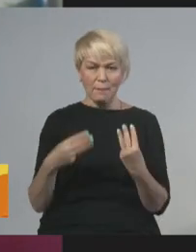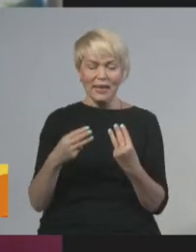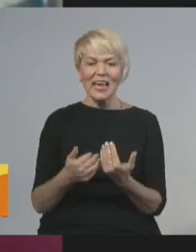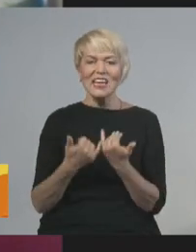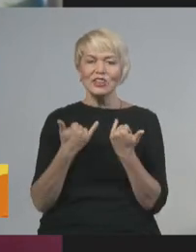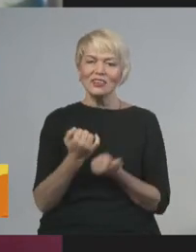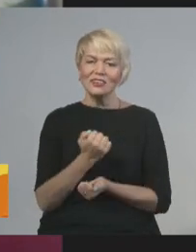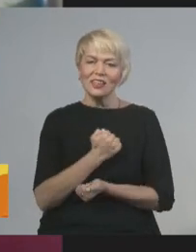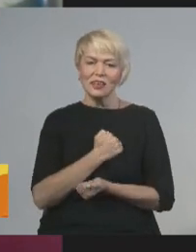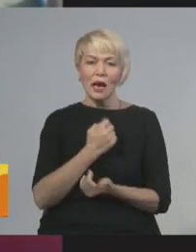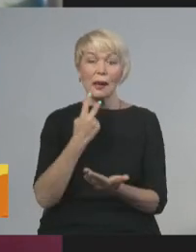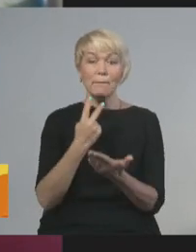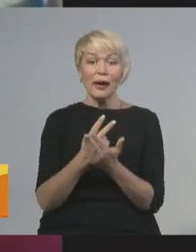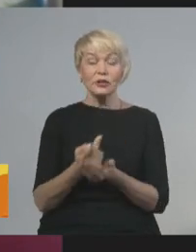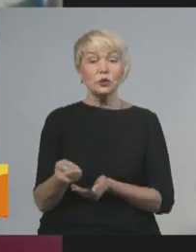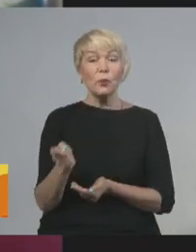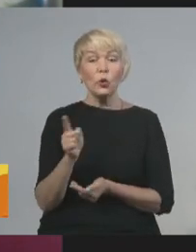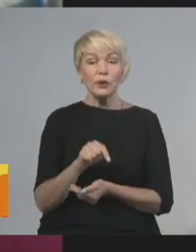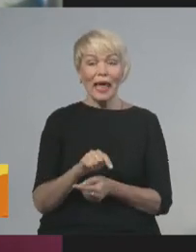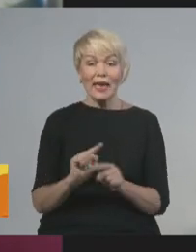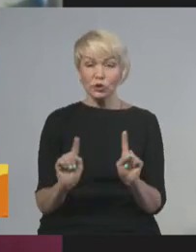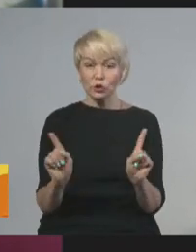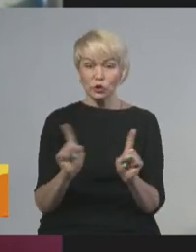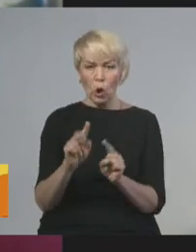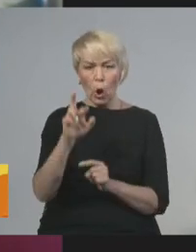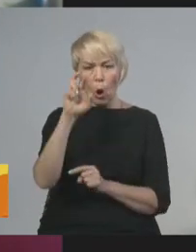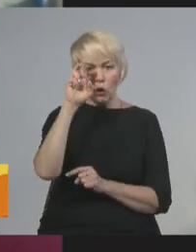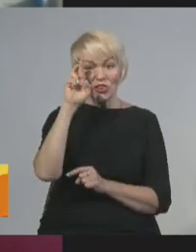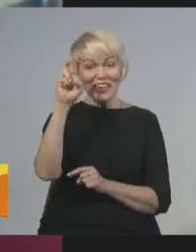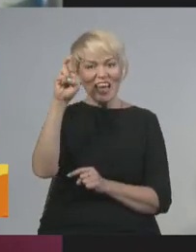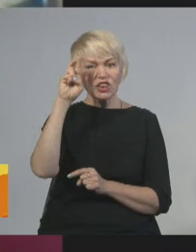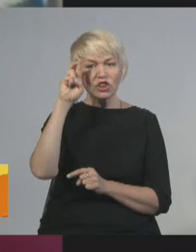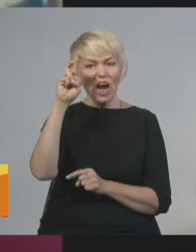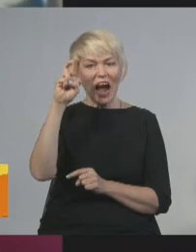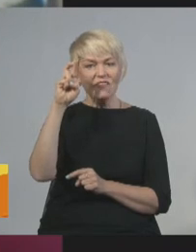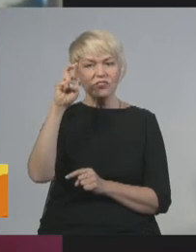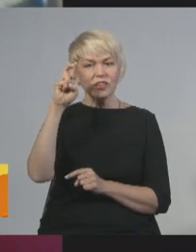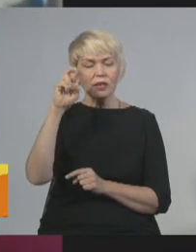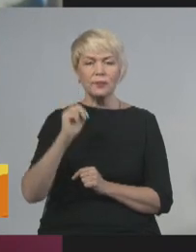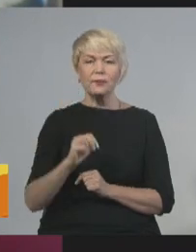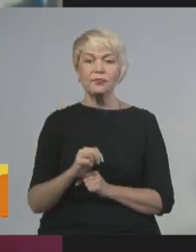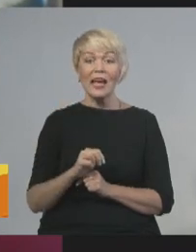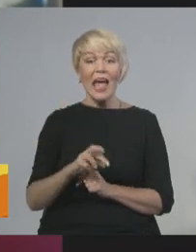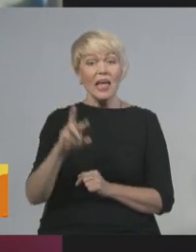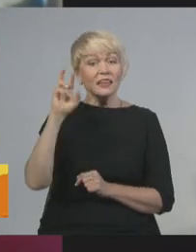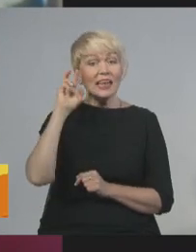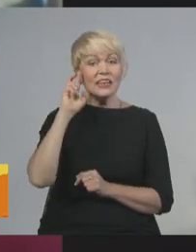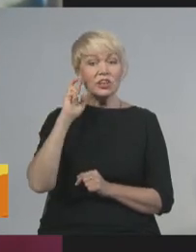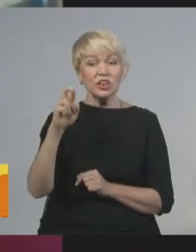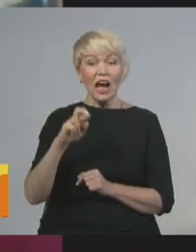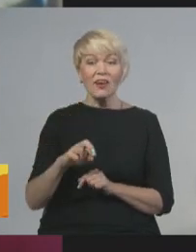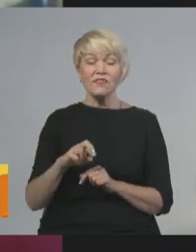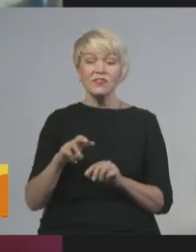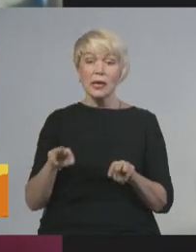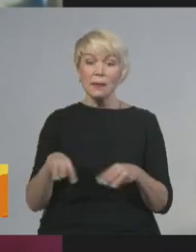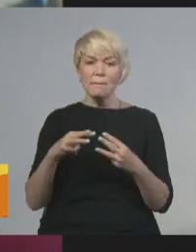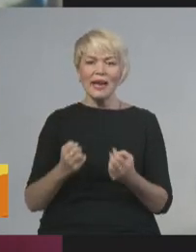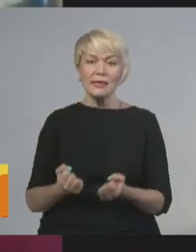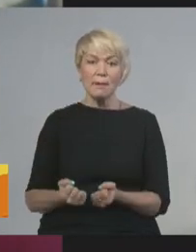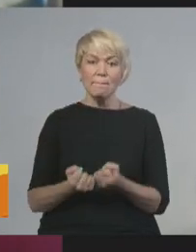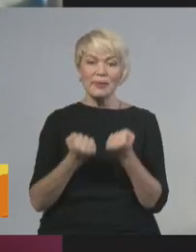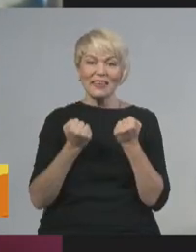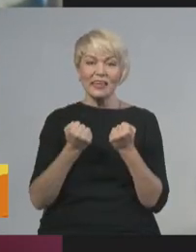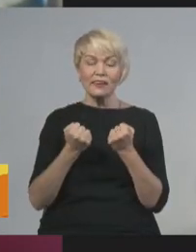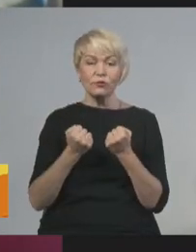the state controlled uh private uh i'm sorry right wing media is allowing uh some